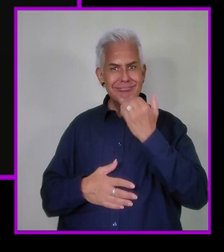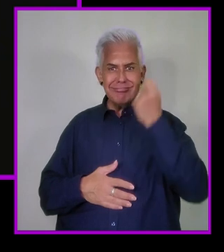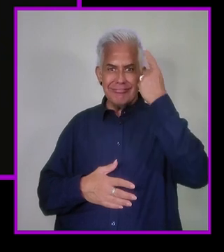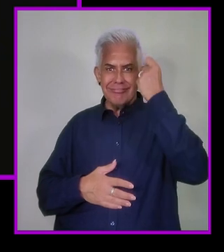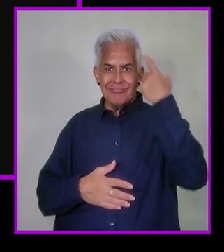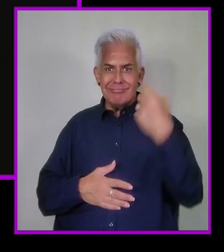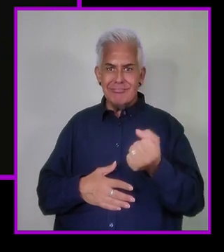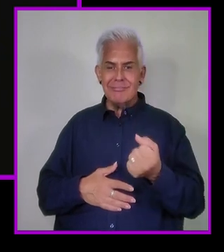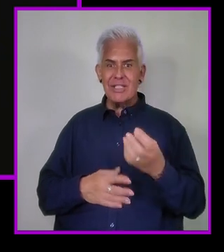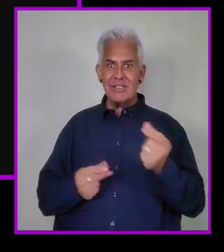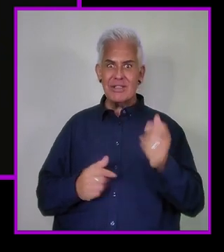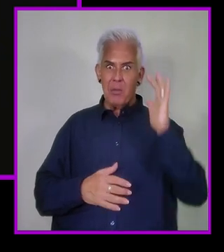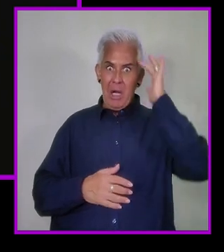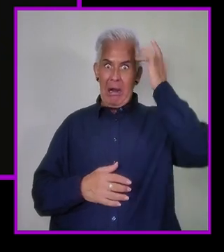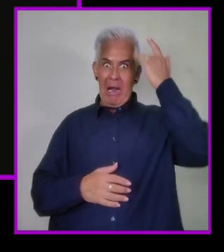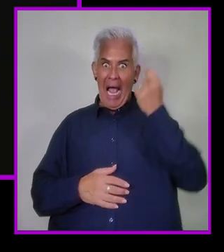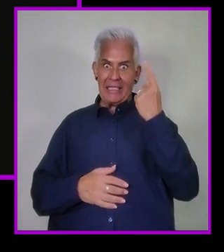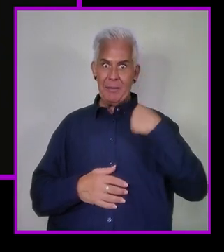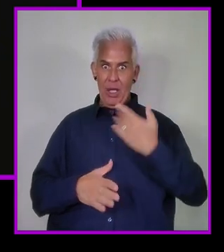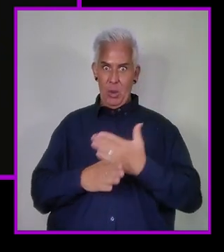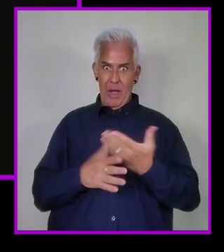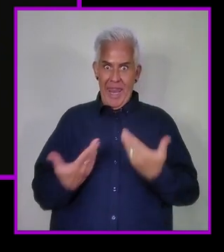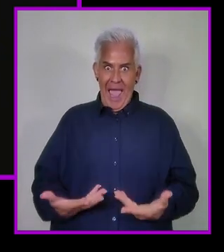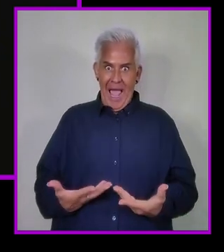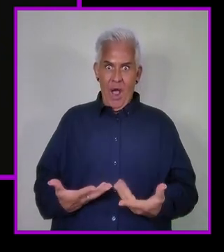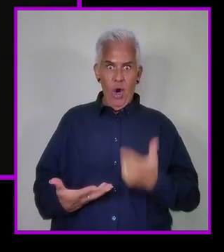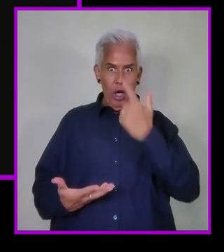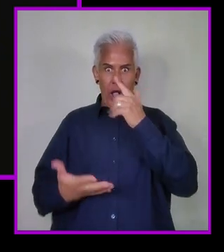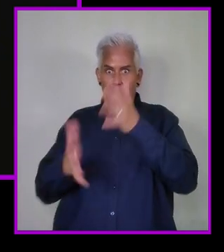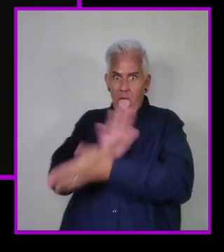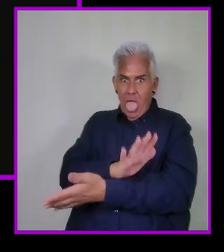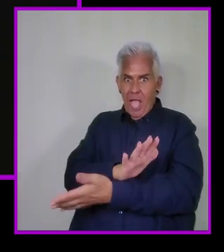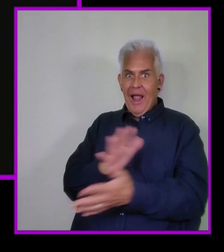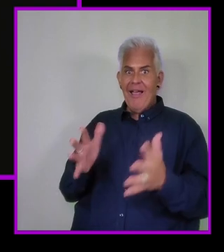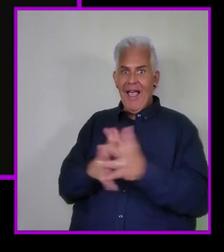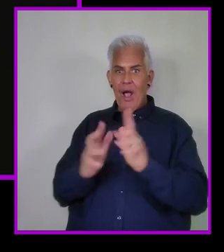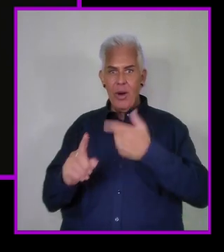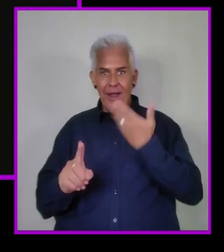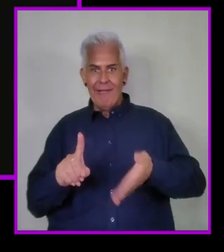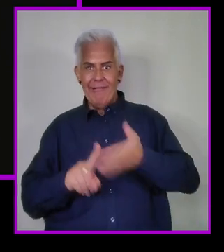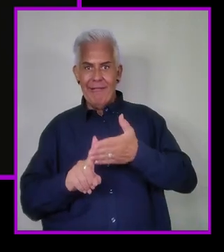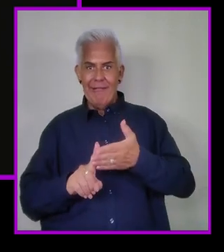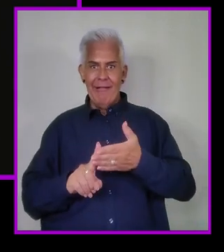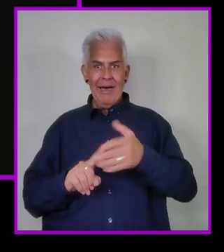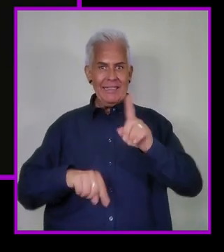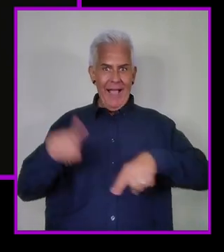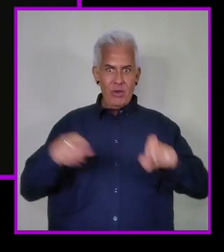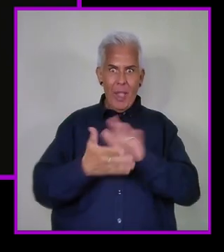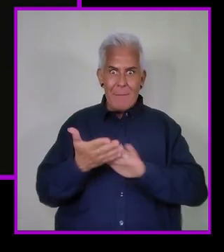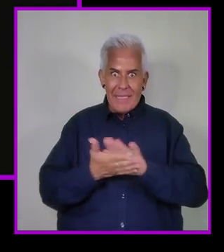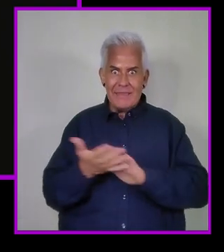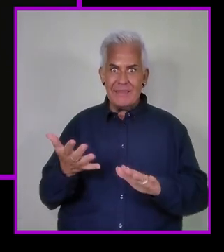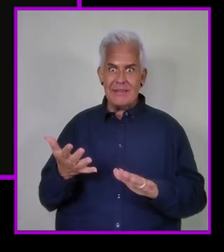that there's a few crazy ones I'm working on at the moment that could really disrupt how we think about diversity.